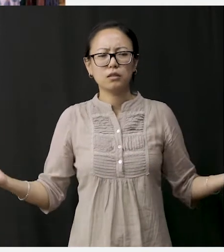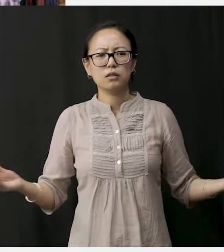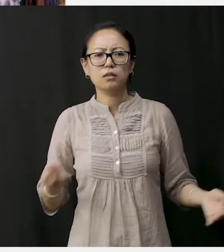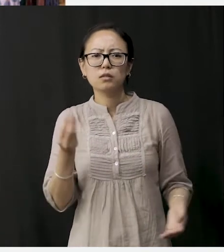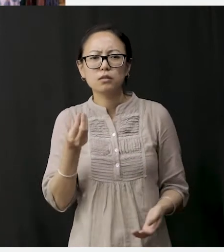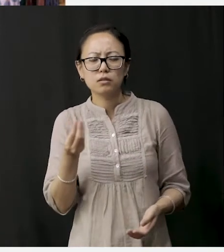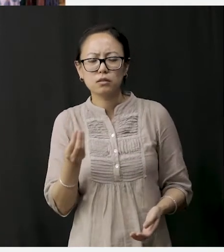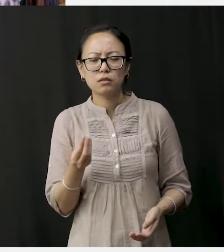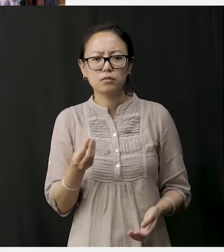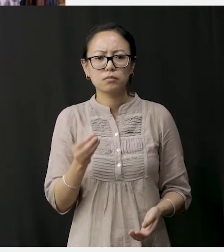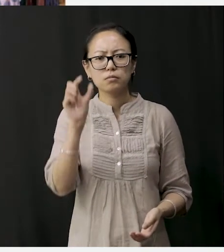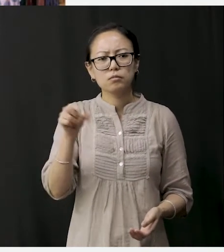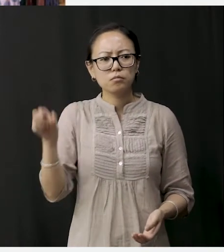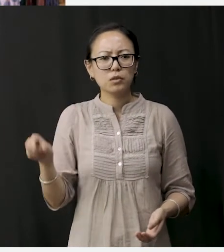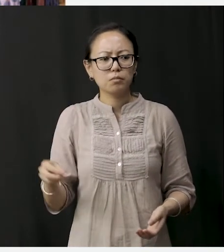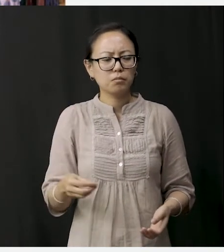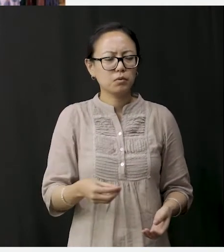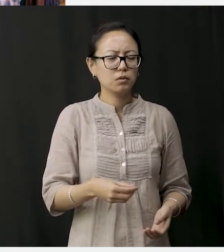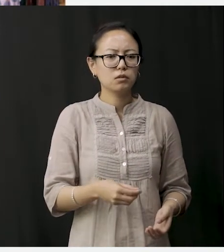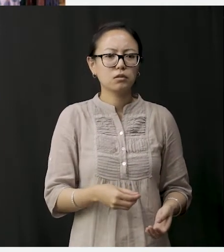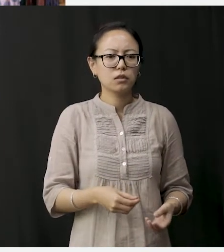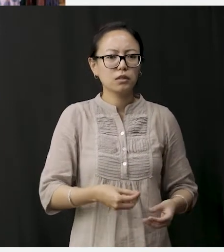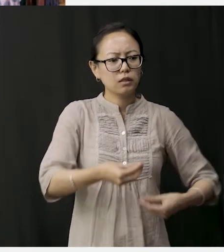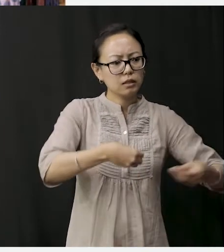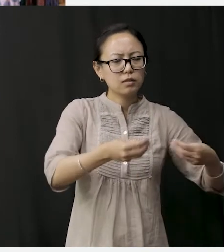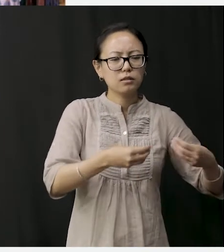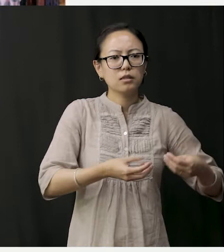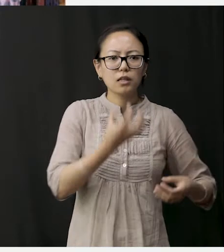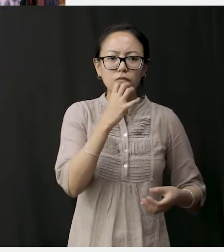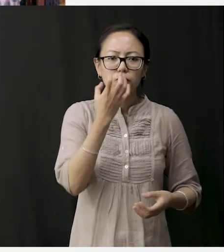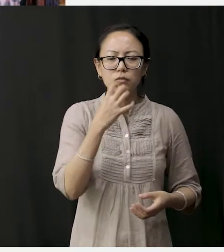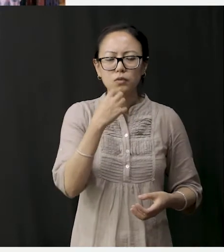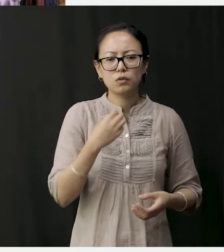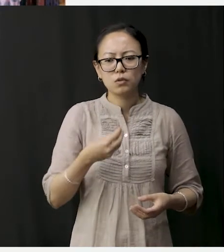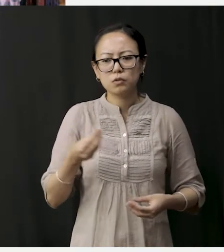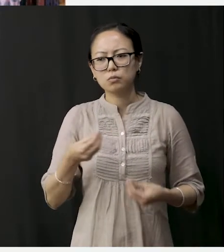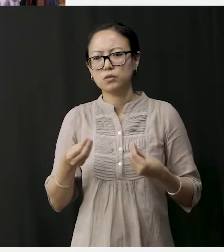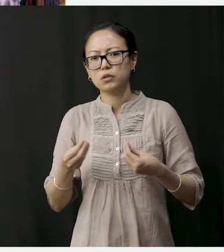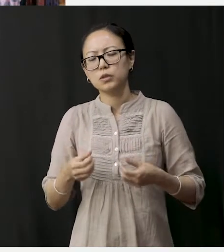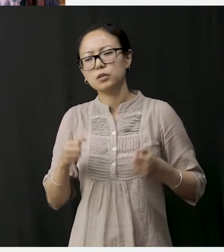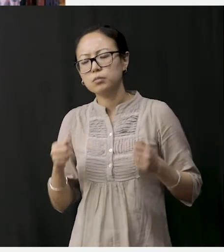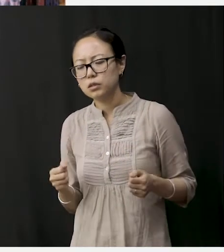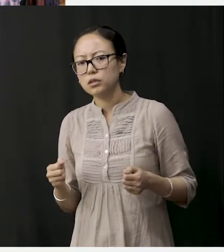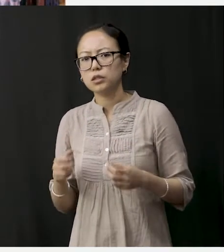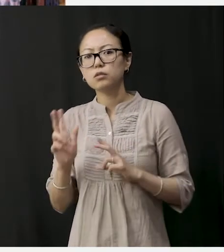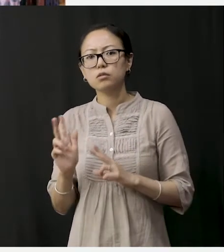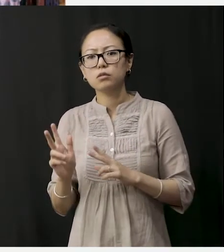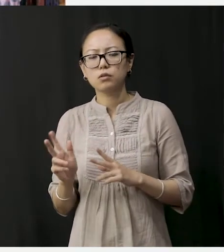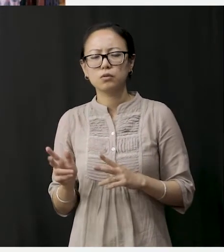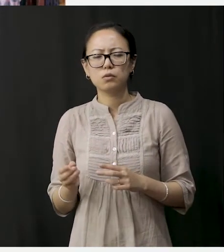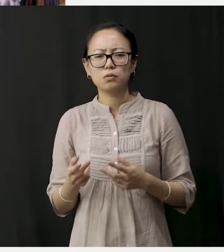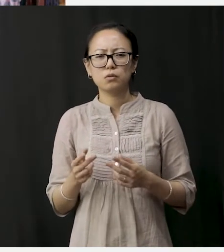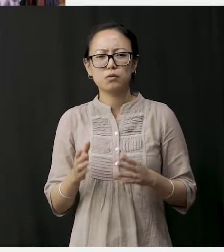were selling the fruits. There were so many customers in the market who were also buying the things from the shopkeepers, right?